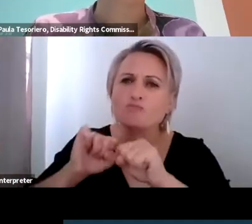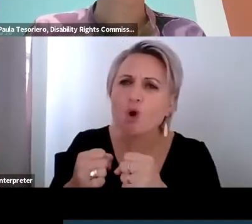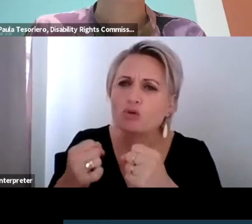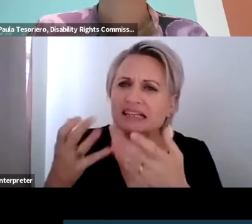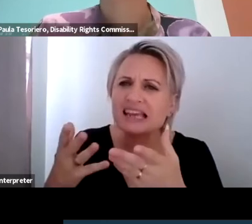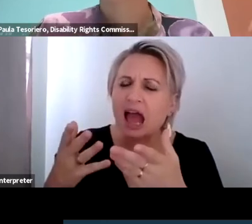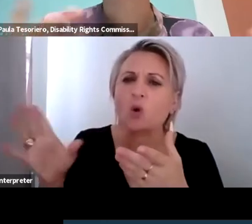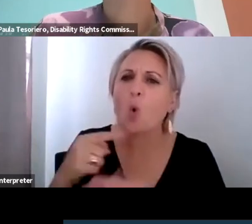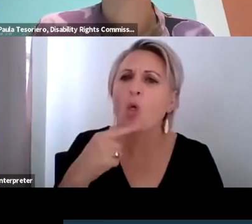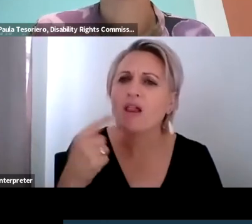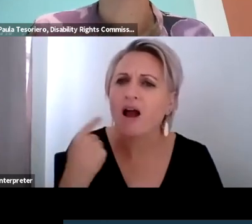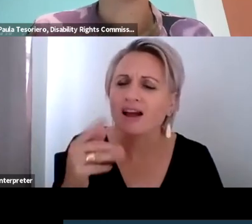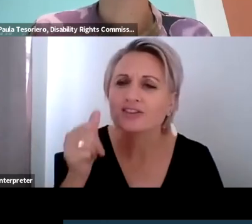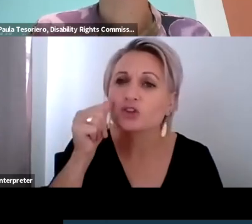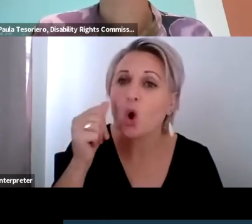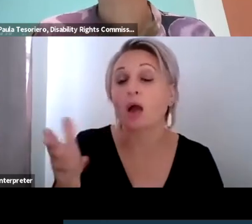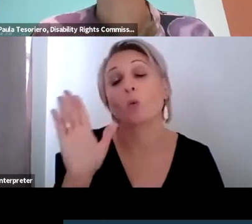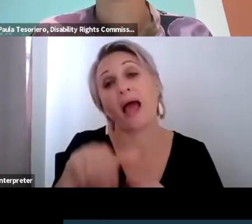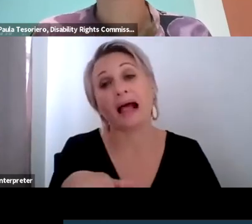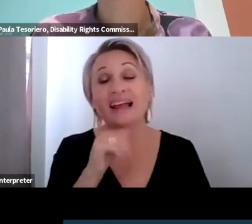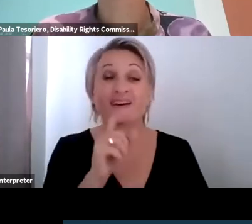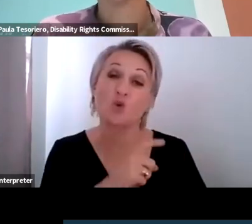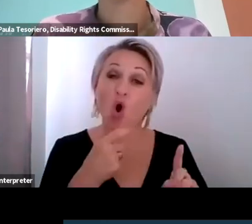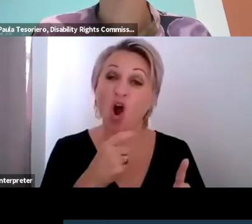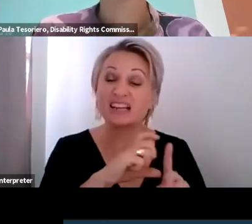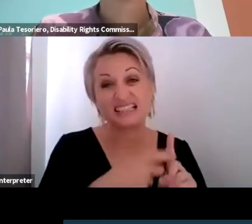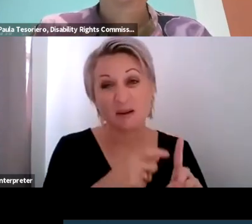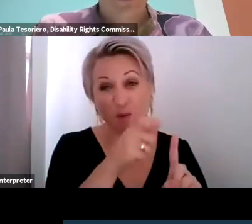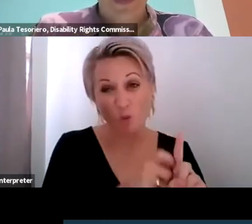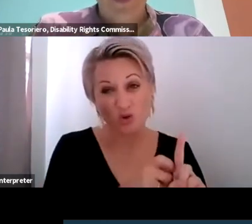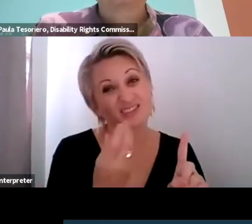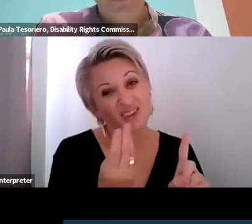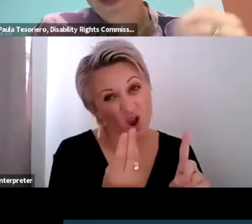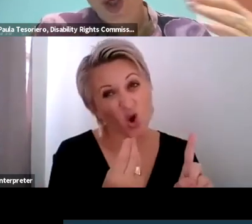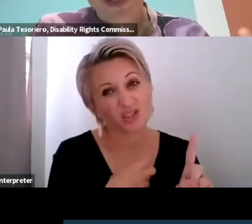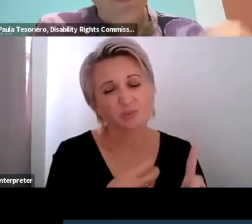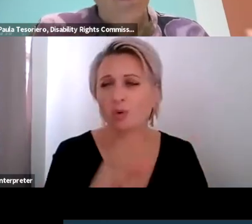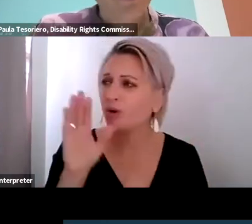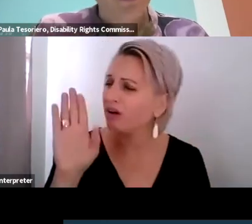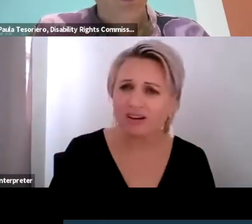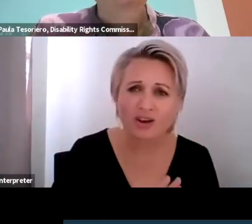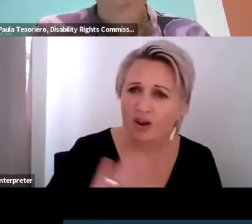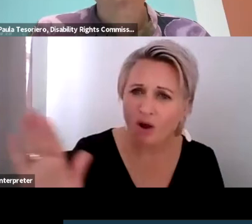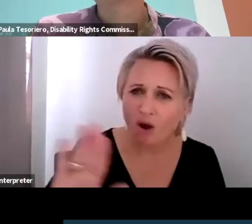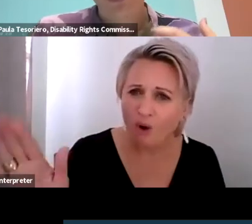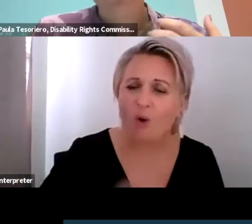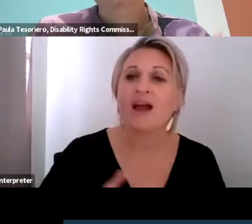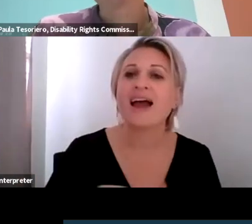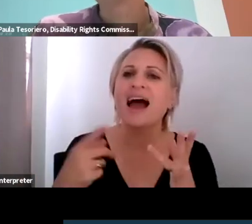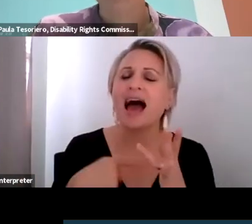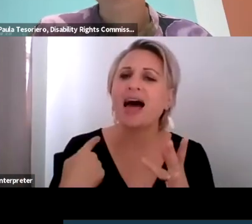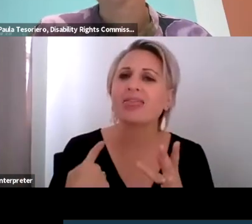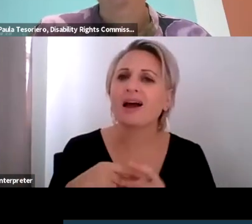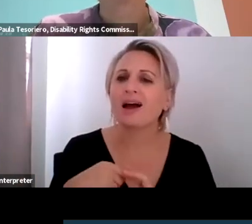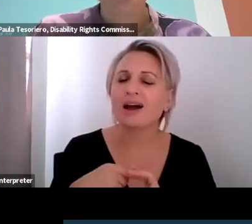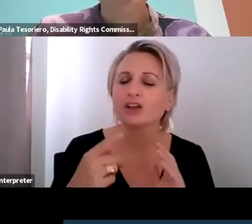hire disabled people. Well, actually, that's been proven time and time again. That's not the case. Mm-hmm. And so many other myths that are broken down. That